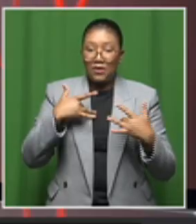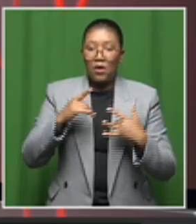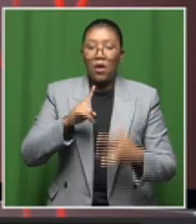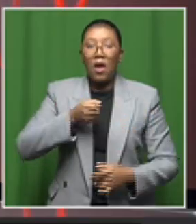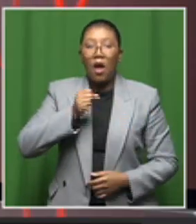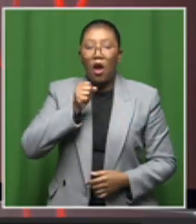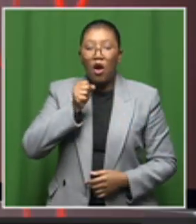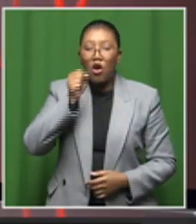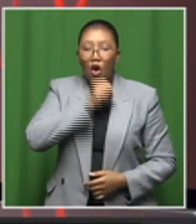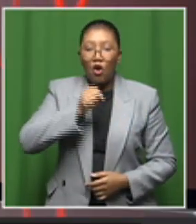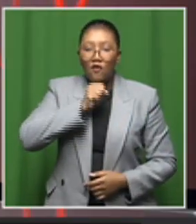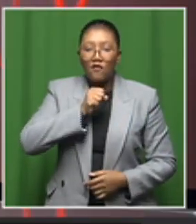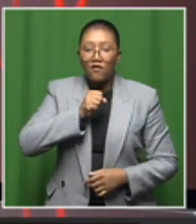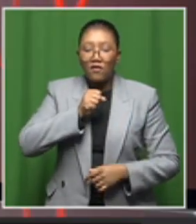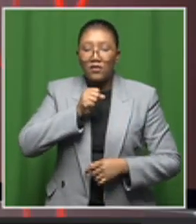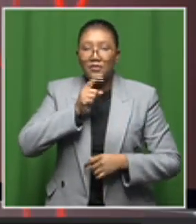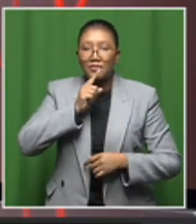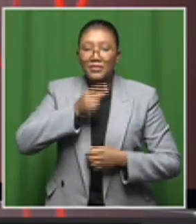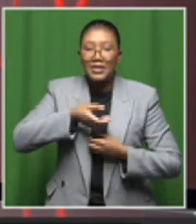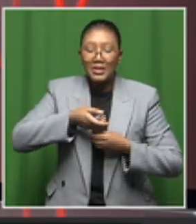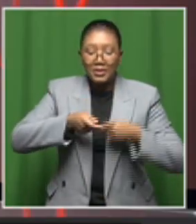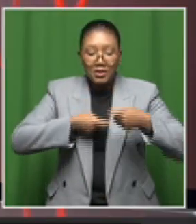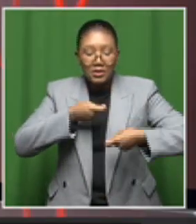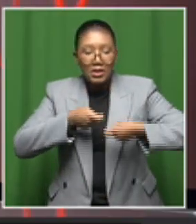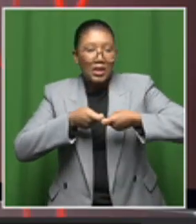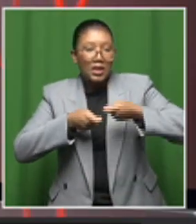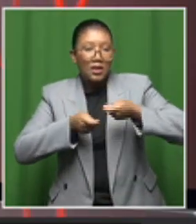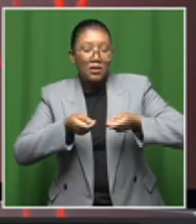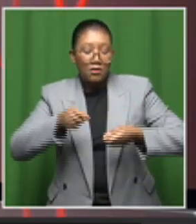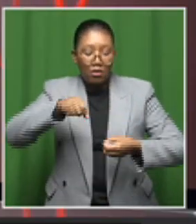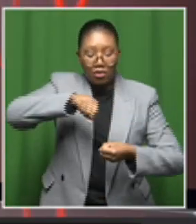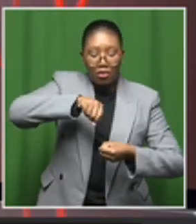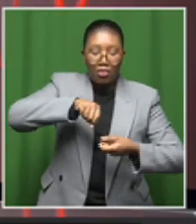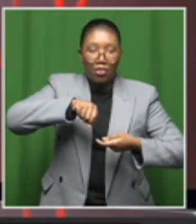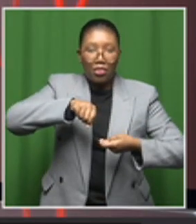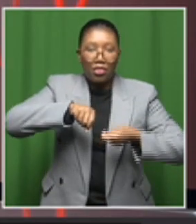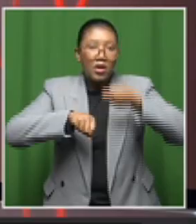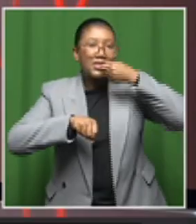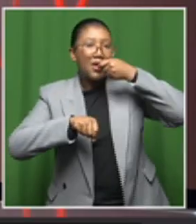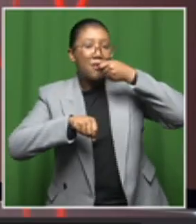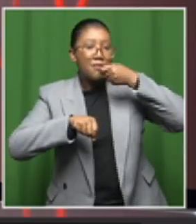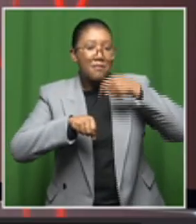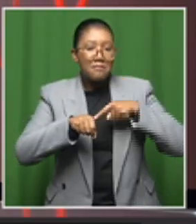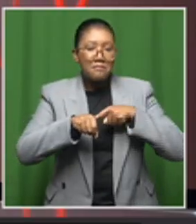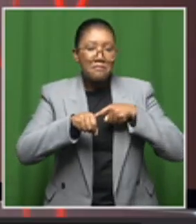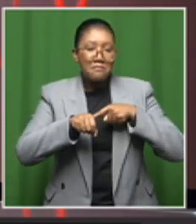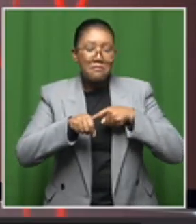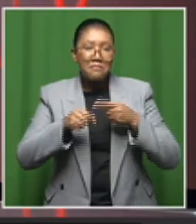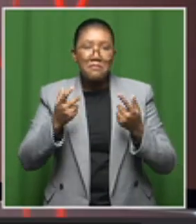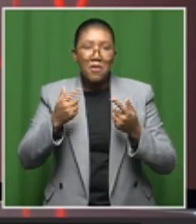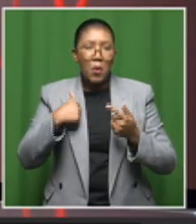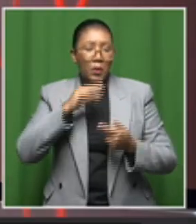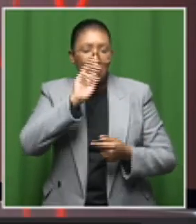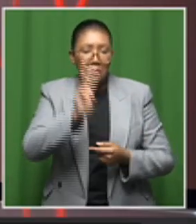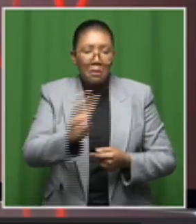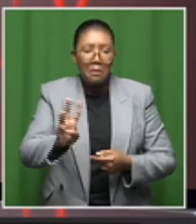just as a matter of interest, what medicines are most commonly falsified in South Africa? What should we be on the lookout